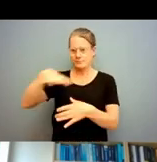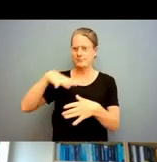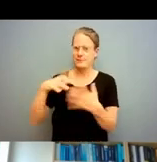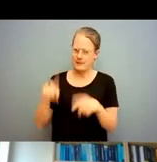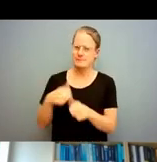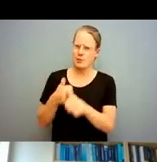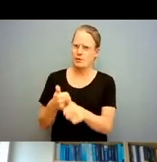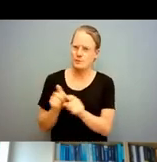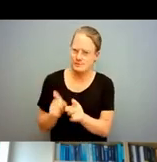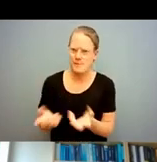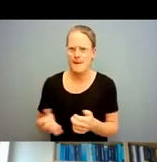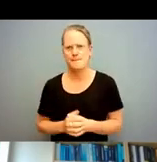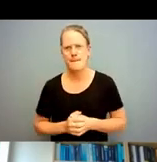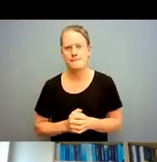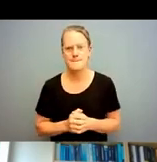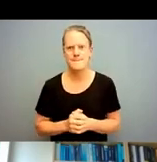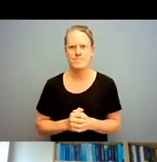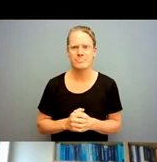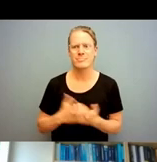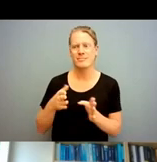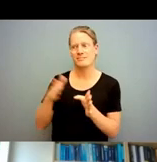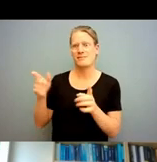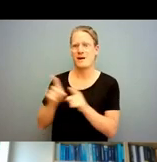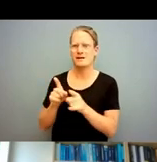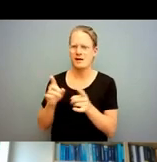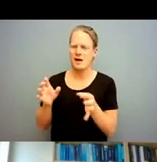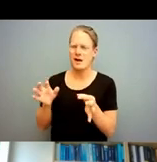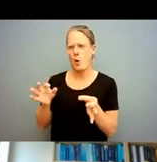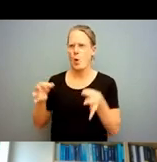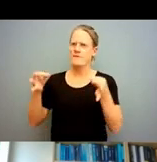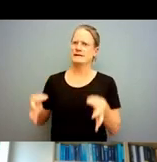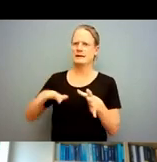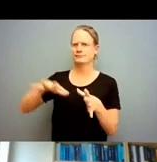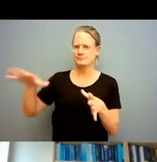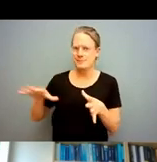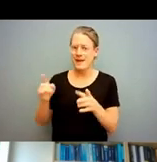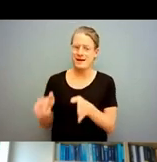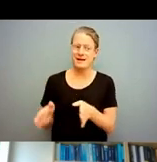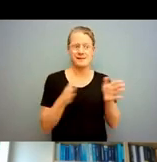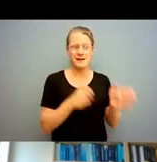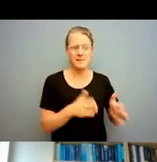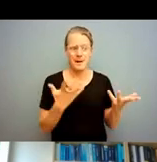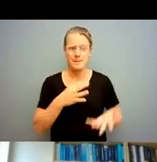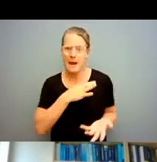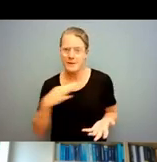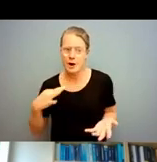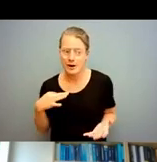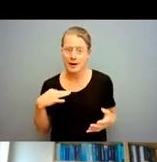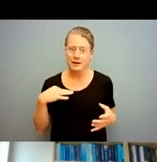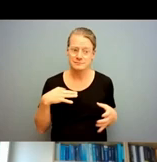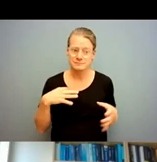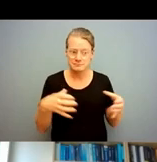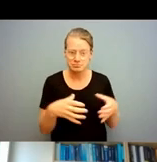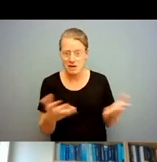like the industry, if they have some obligations. And this is an ongoing discussion